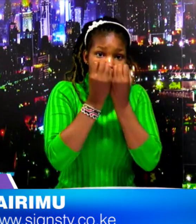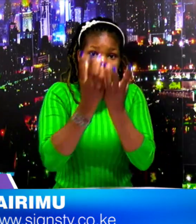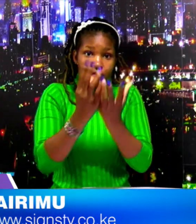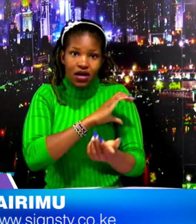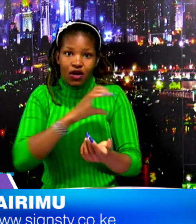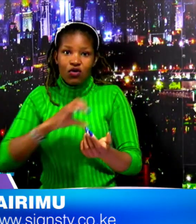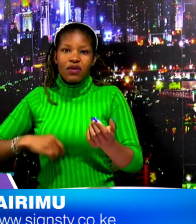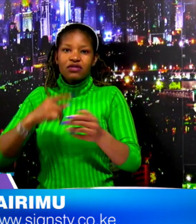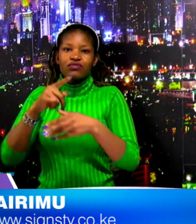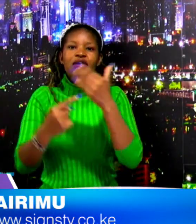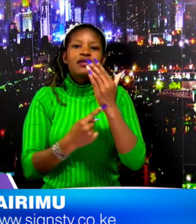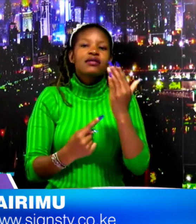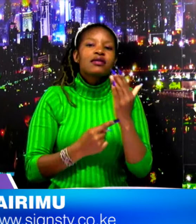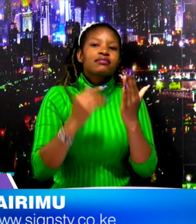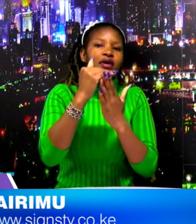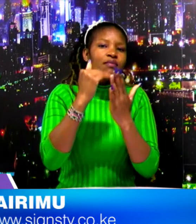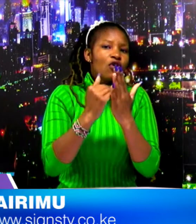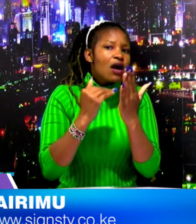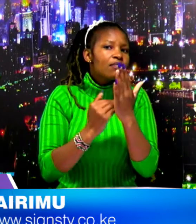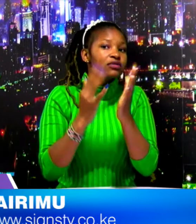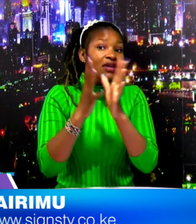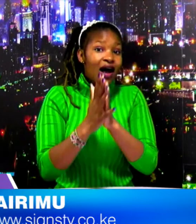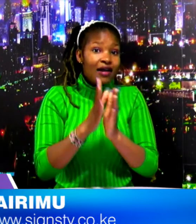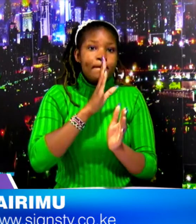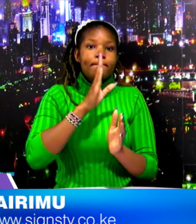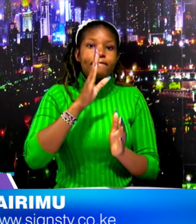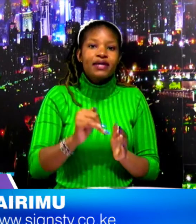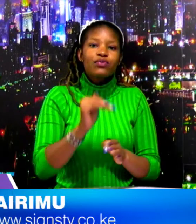Information Communication Technology program